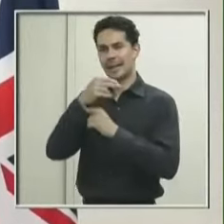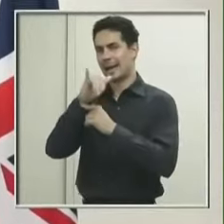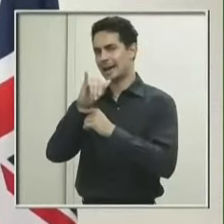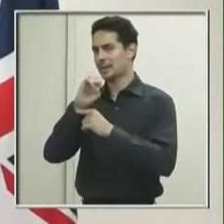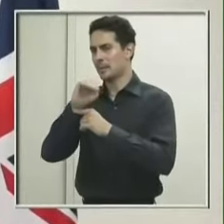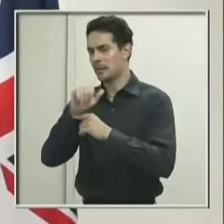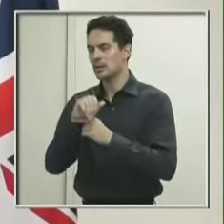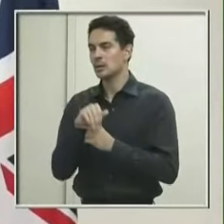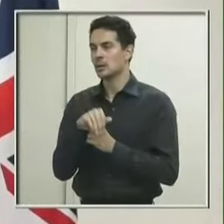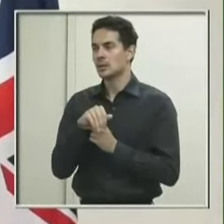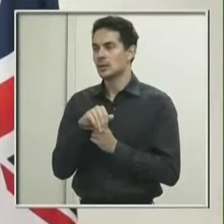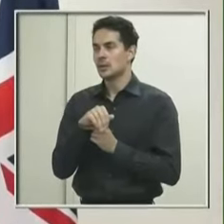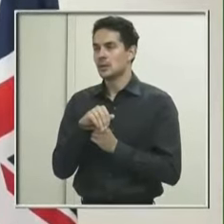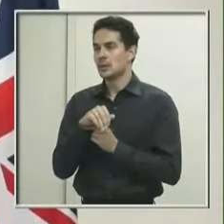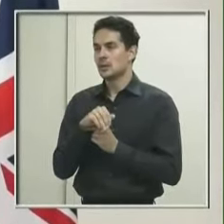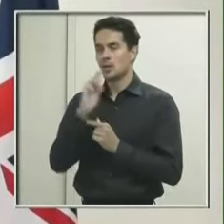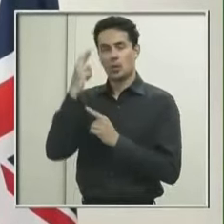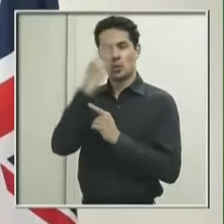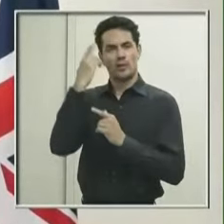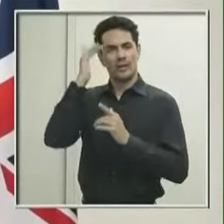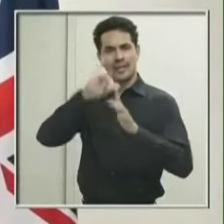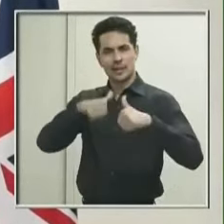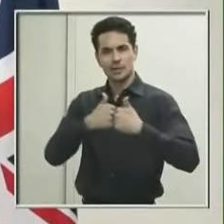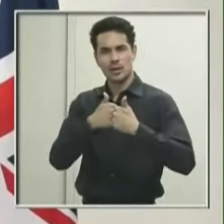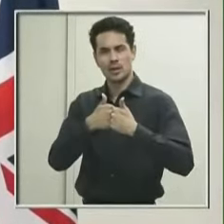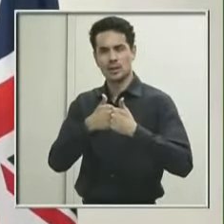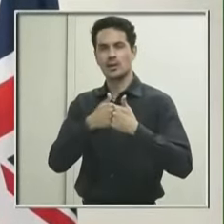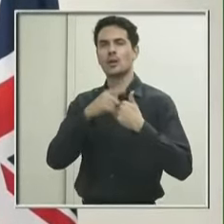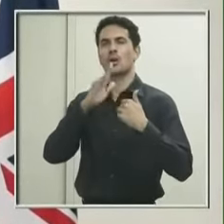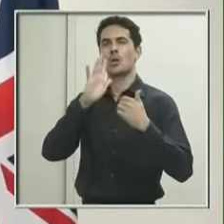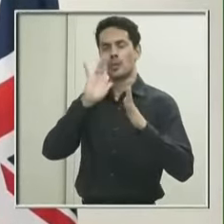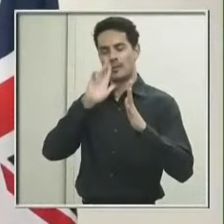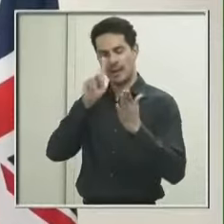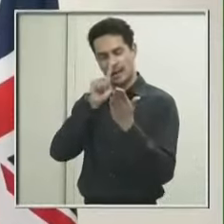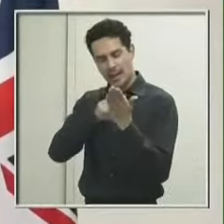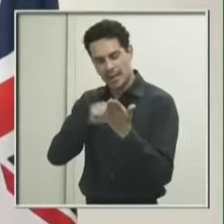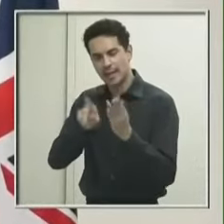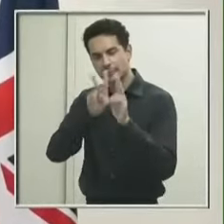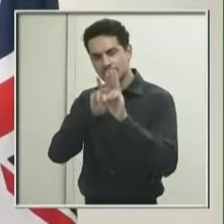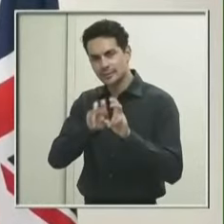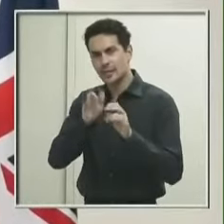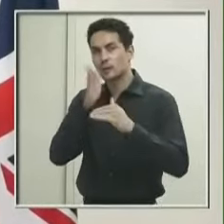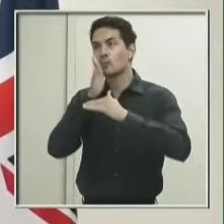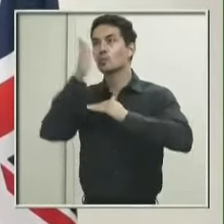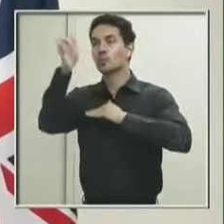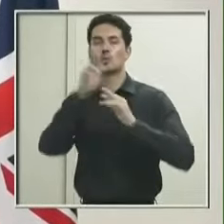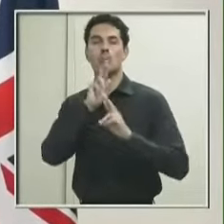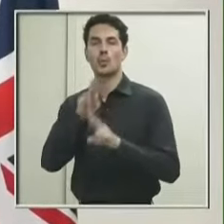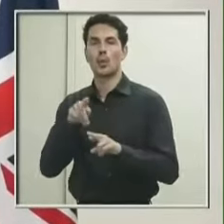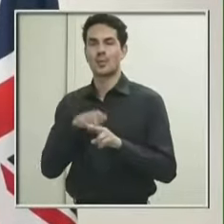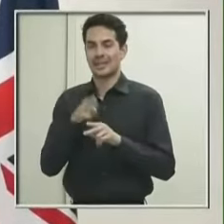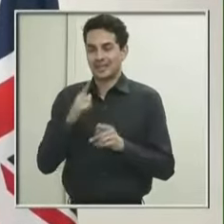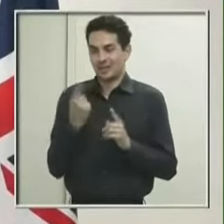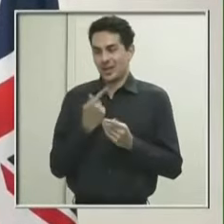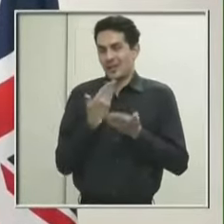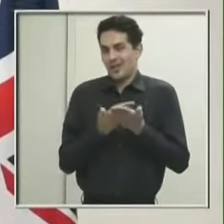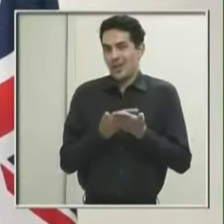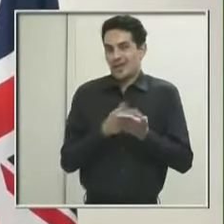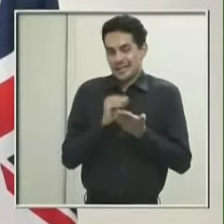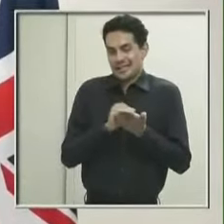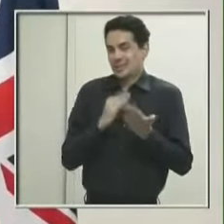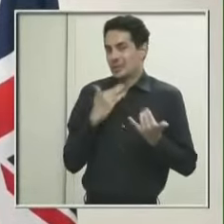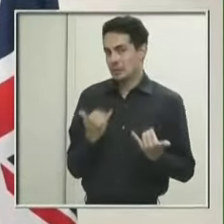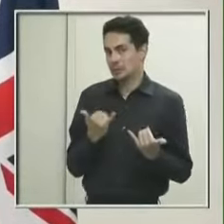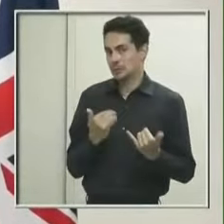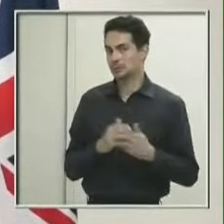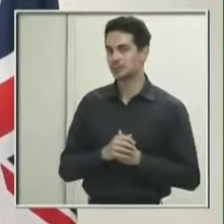in terms of the reason for that challenge, that's going to be analyzed in subsequent reports. But these are just the facts. So